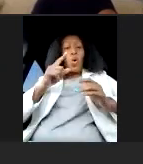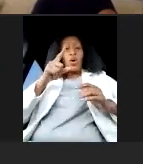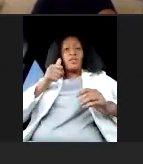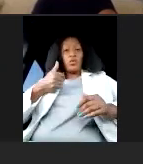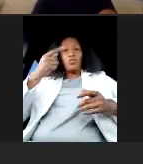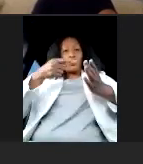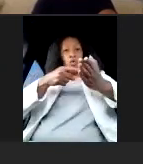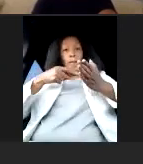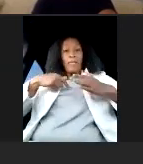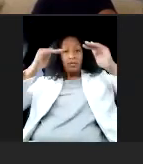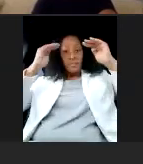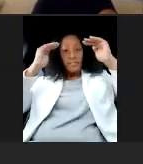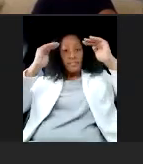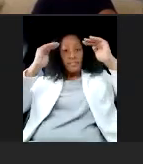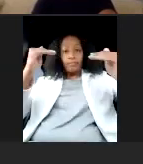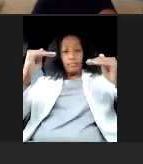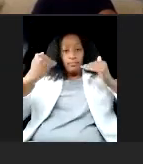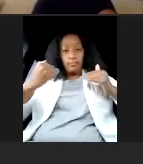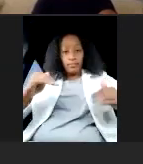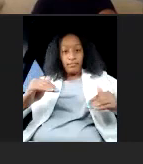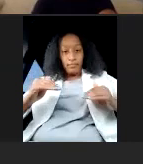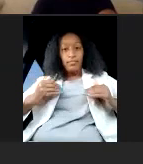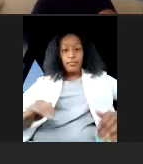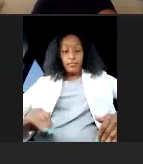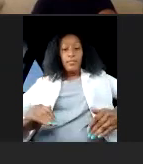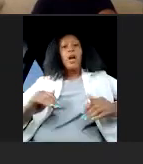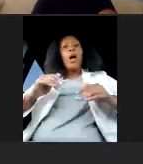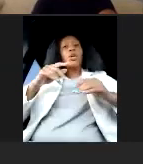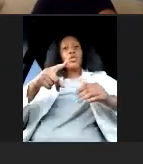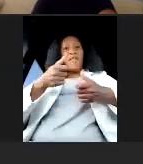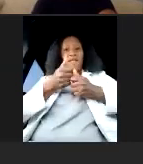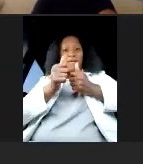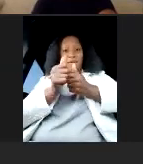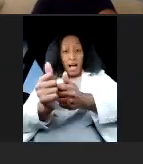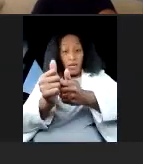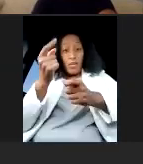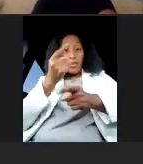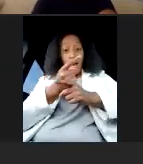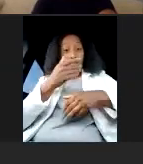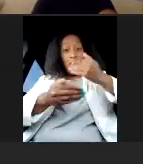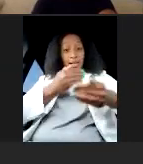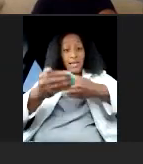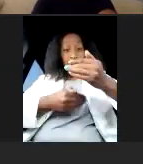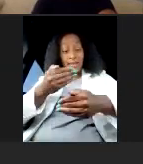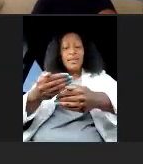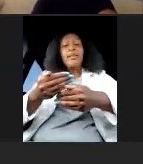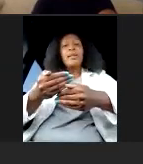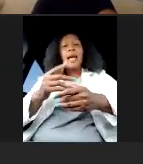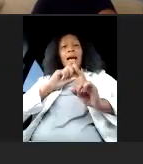you're following the right process and you're getting the correct solution. So show me your